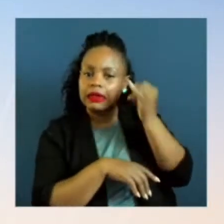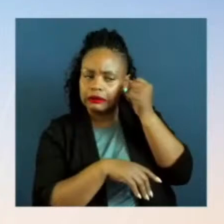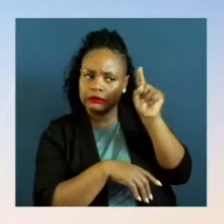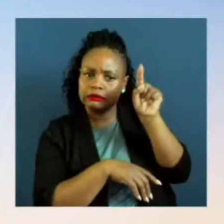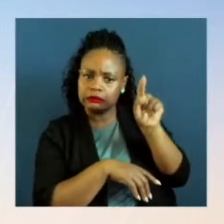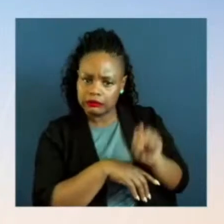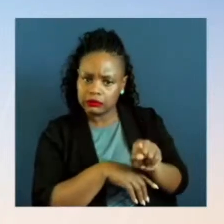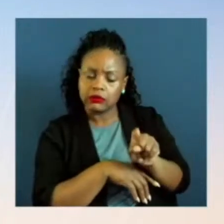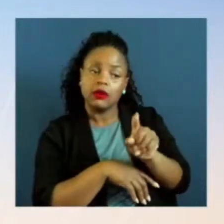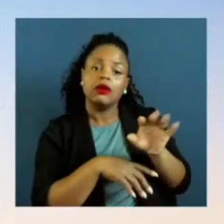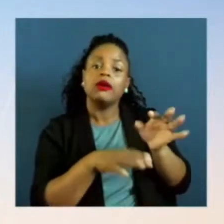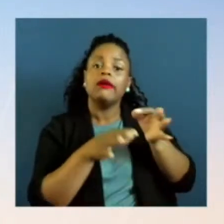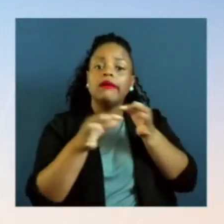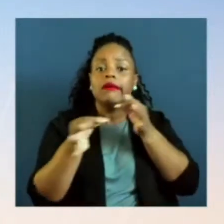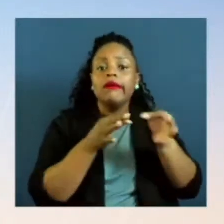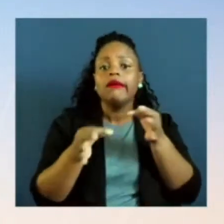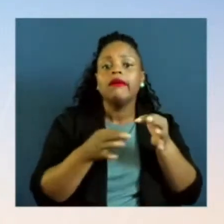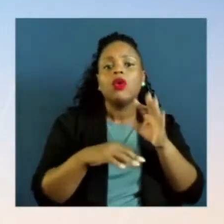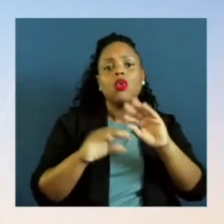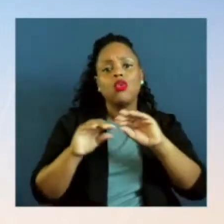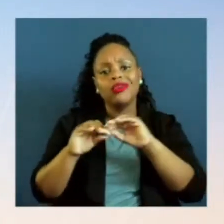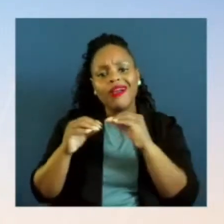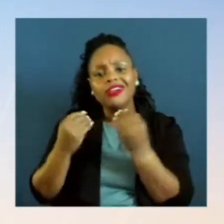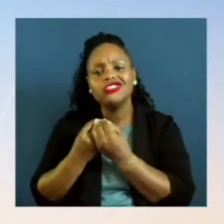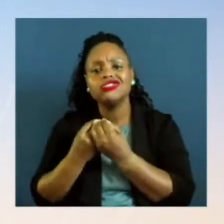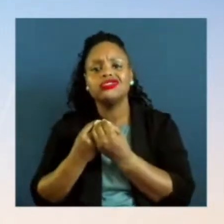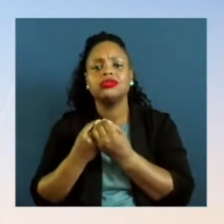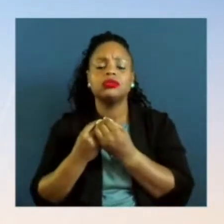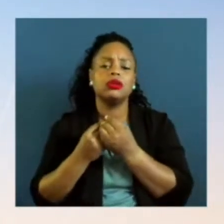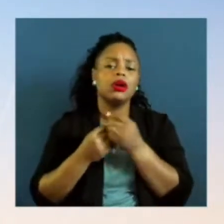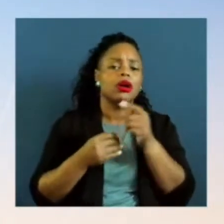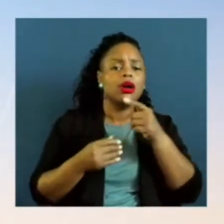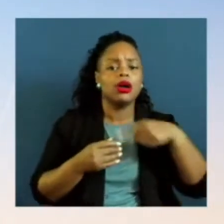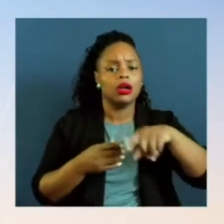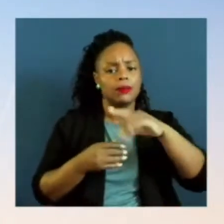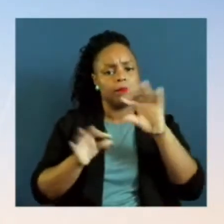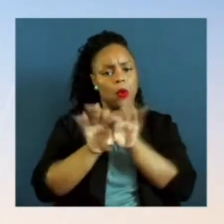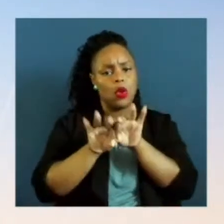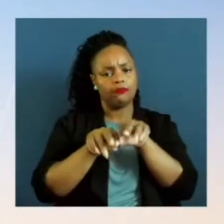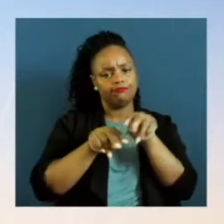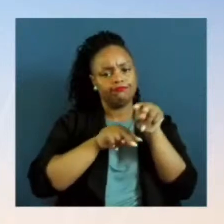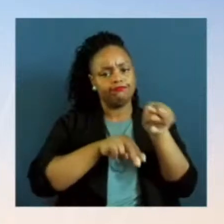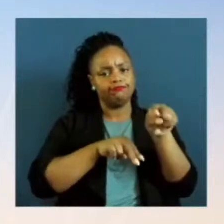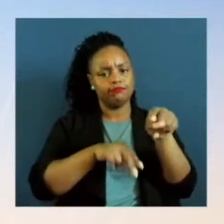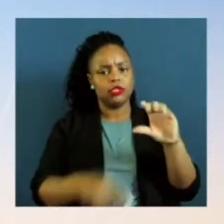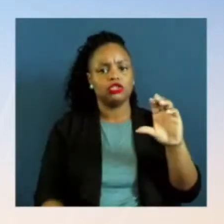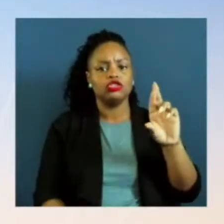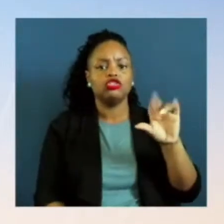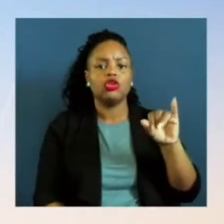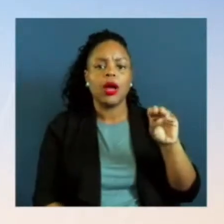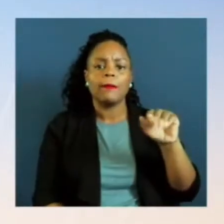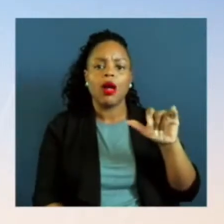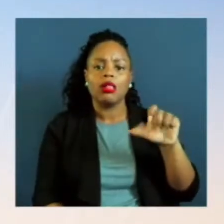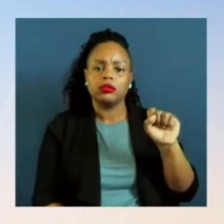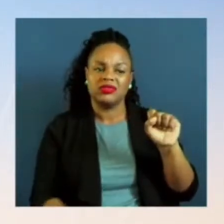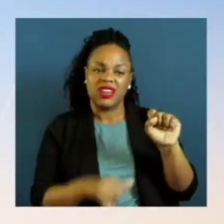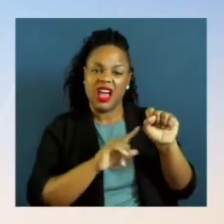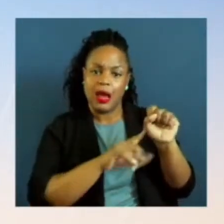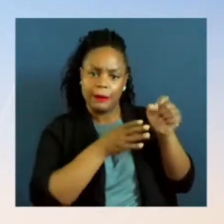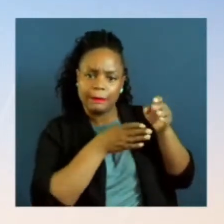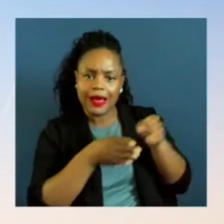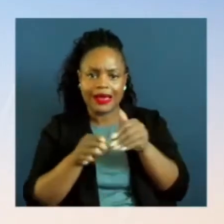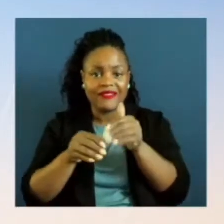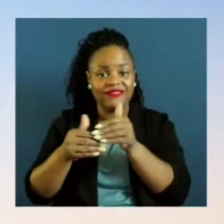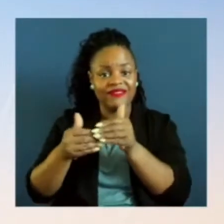and individuals should be on alert now because criminals sometimes lay in their steps in advance and begin their planning.